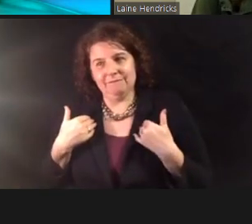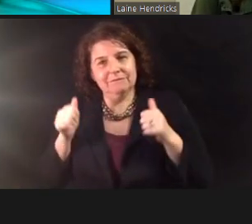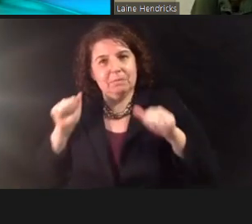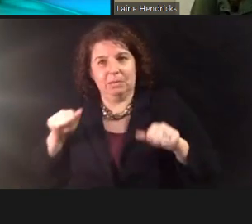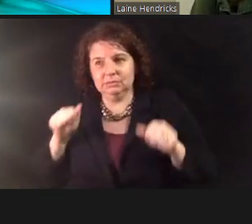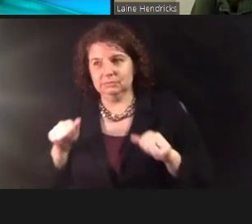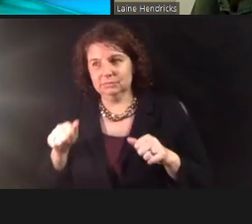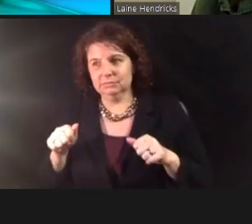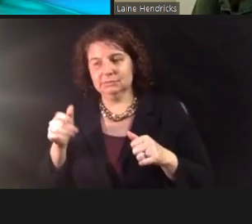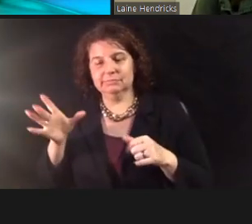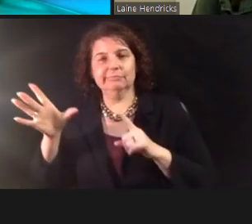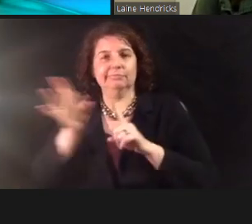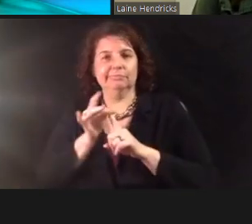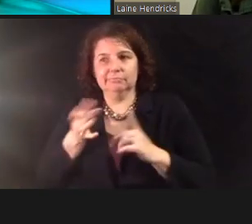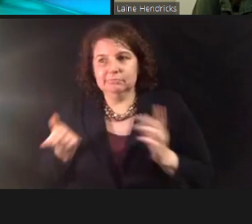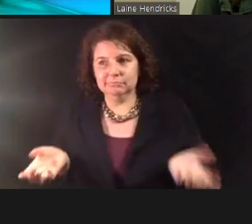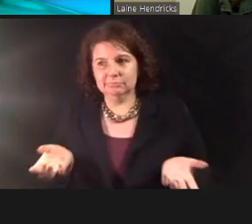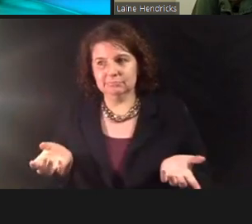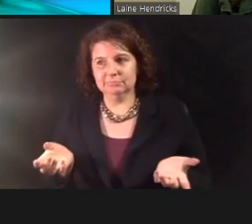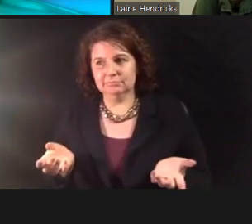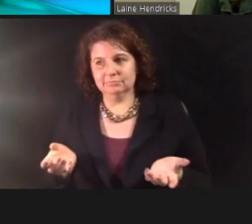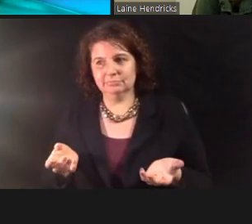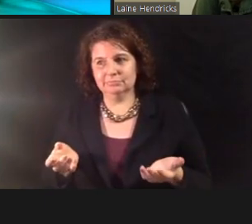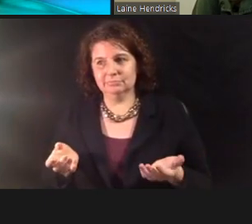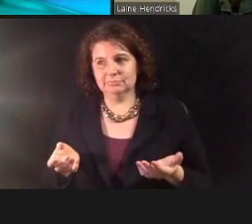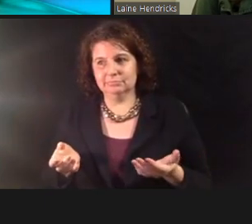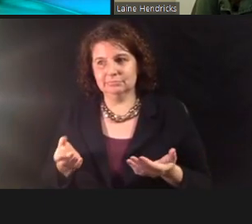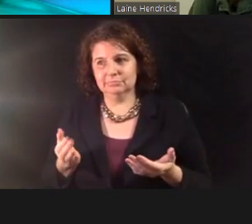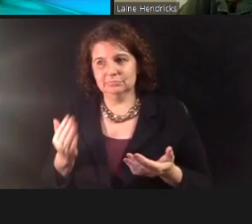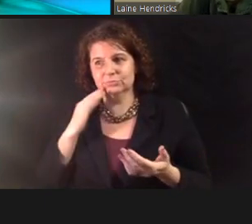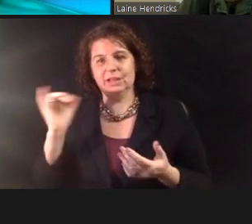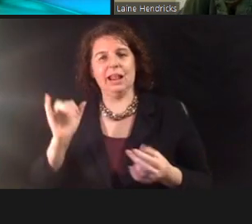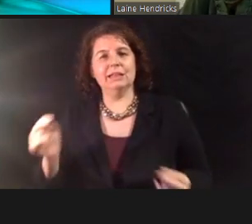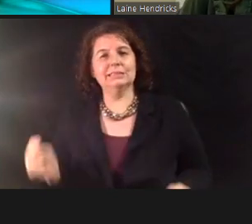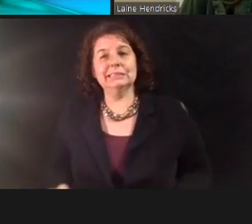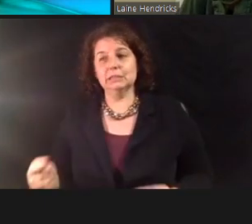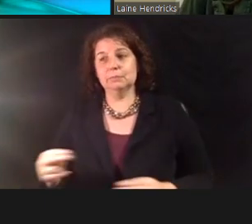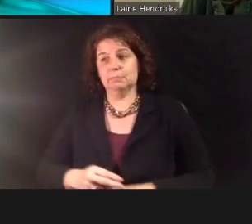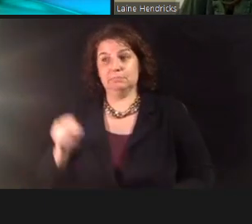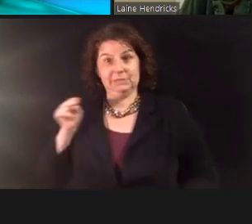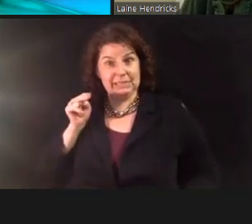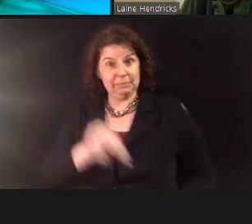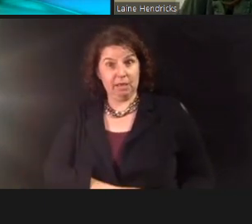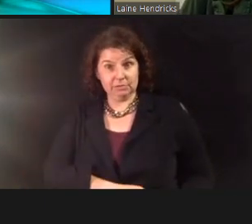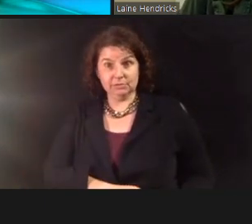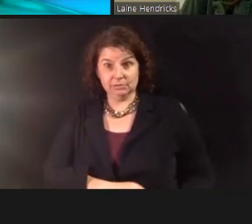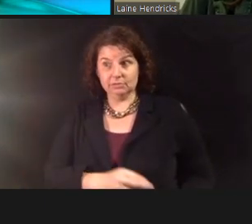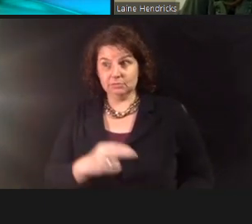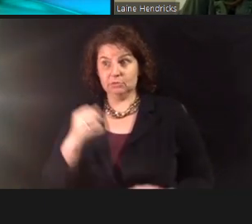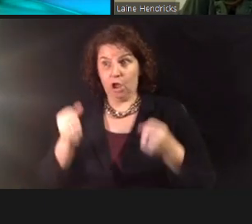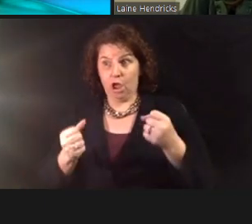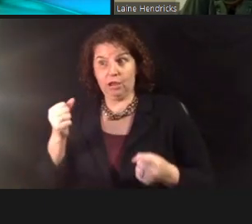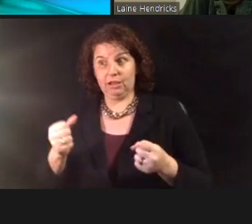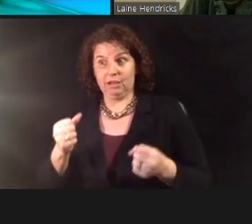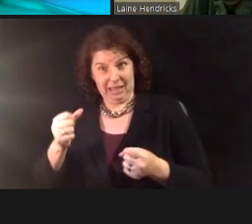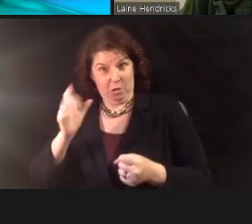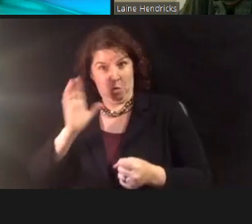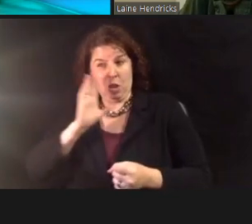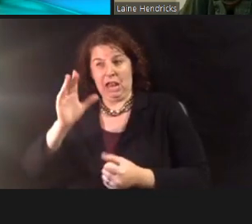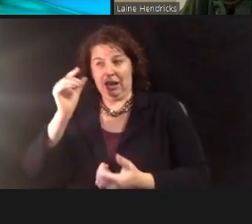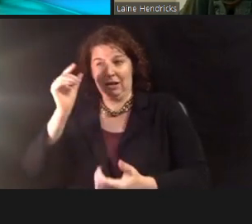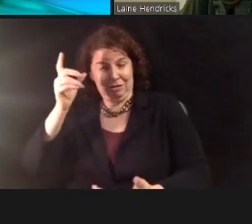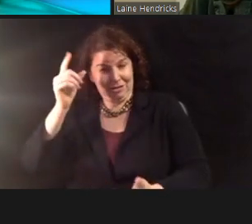think about seatbelts or other things where, wearing a seatbelt isn't a guarantee that you won't be injured in a car accident,